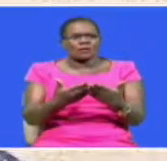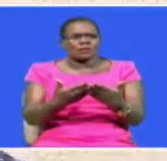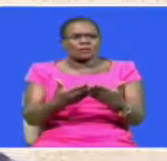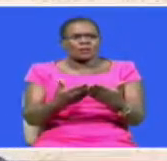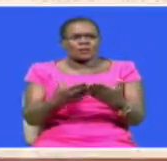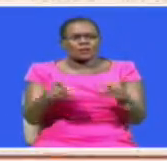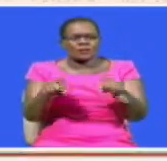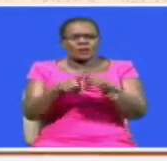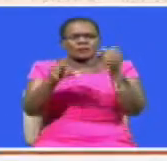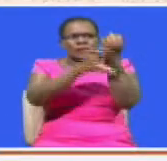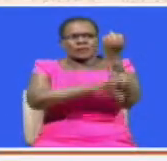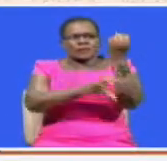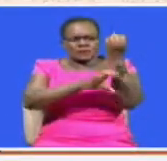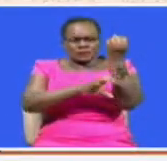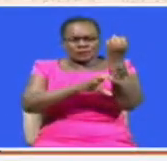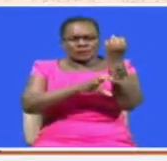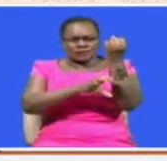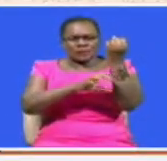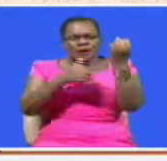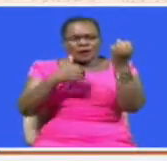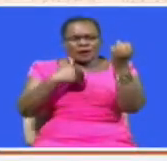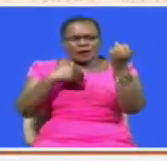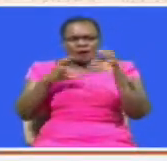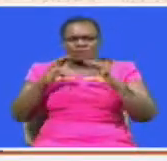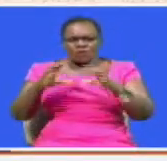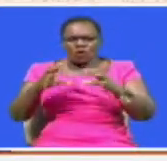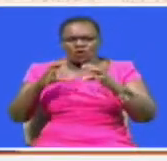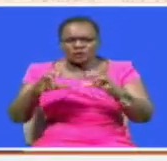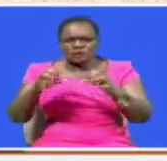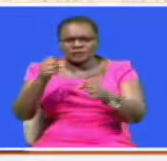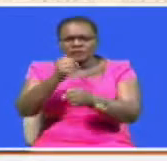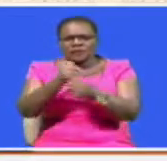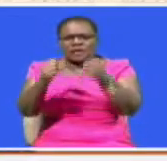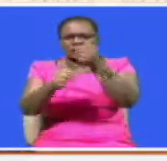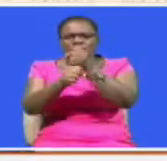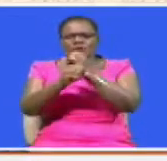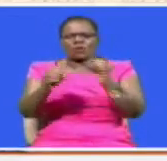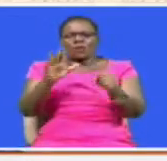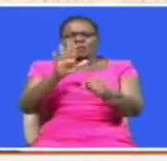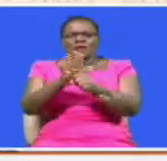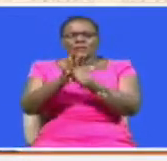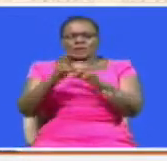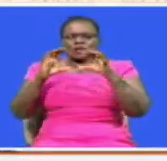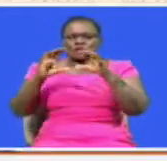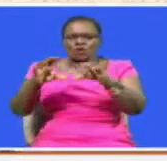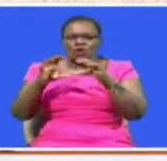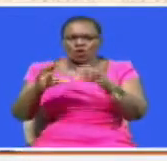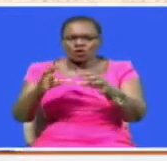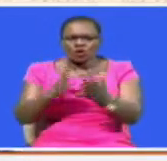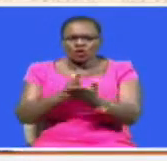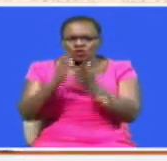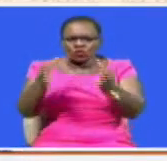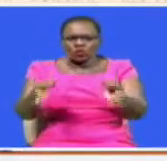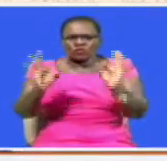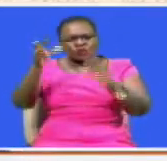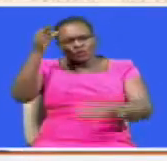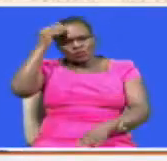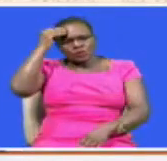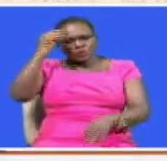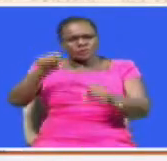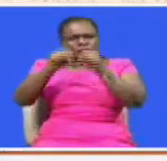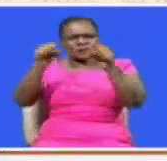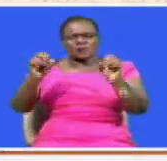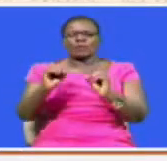As a country, we've realized that we do not have a coaching structure. Most of our coaches have not gone through the formal education